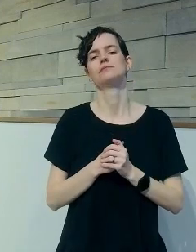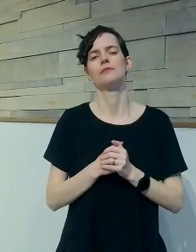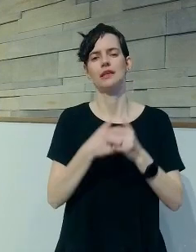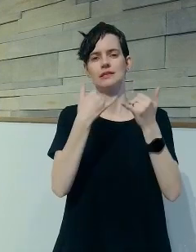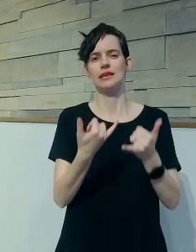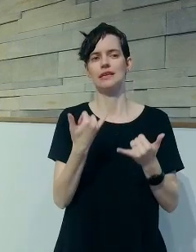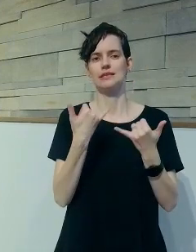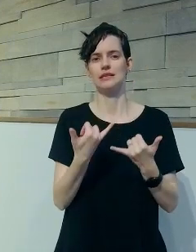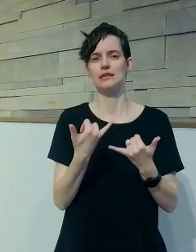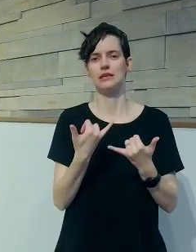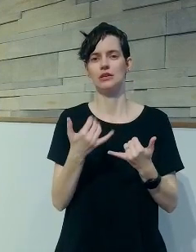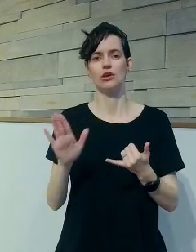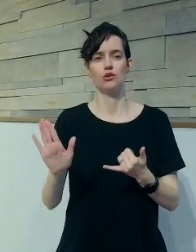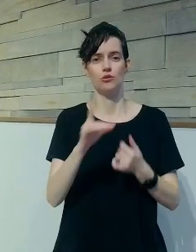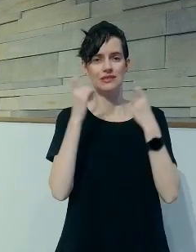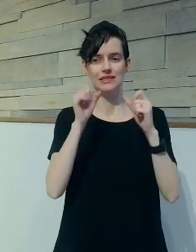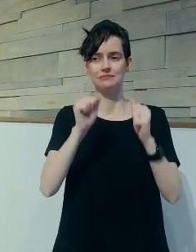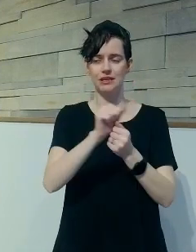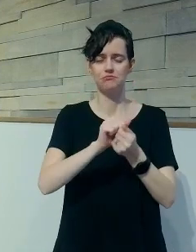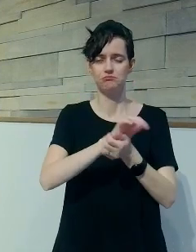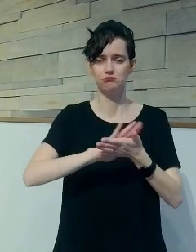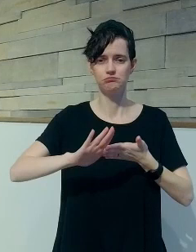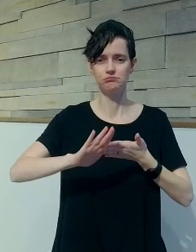Today's the day that your sin can be washed away.